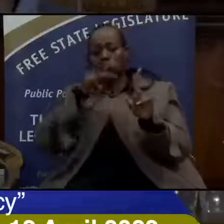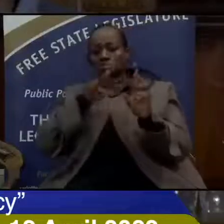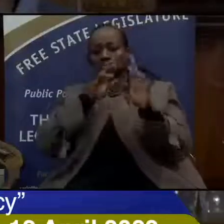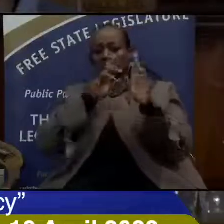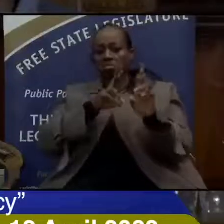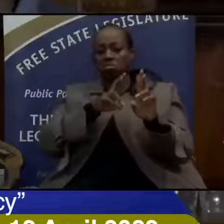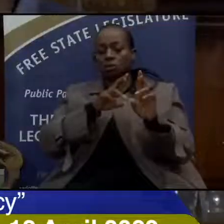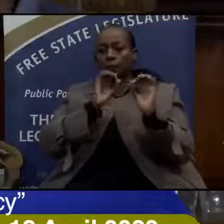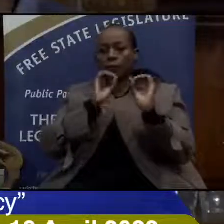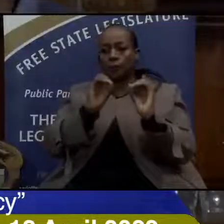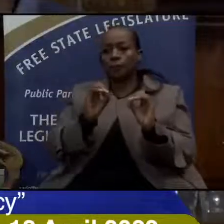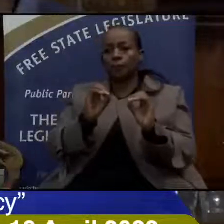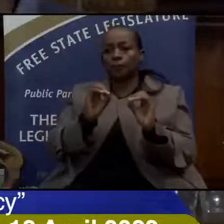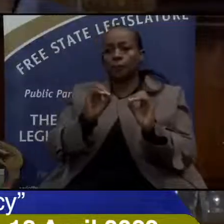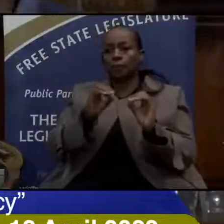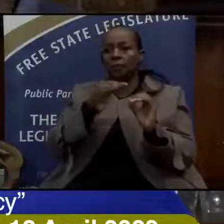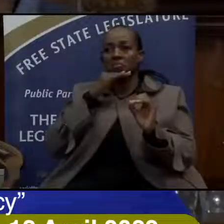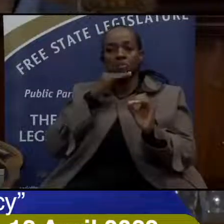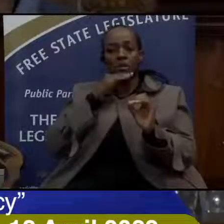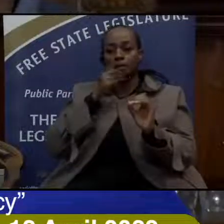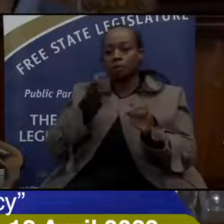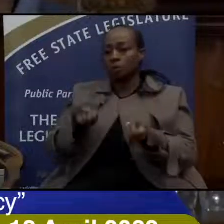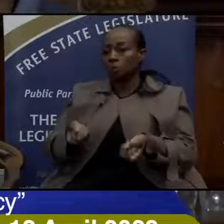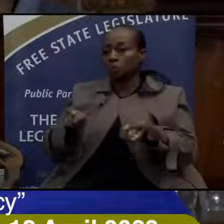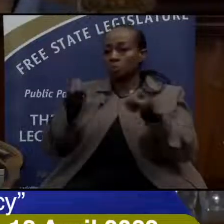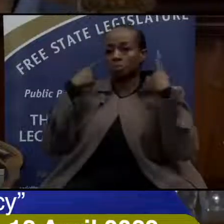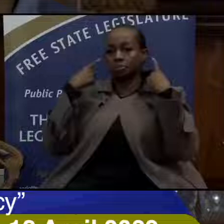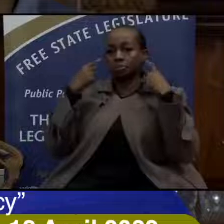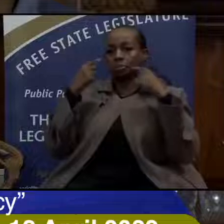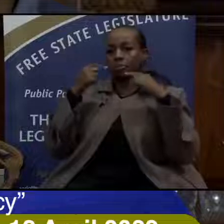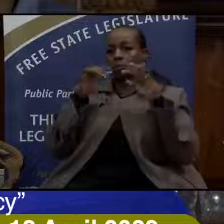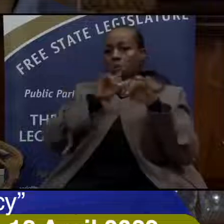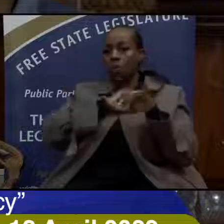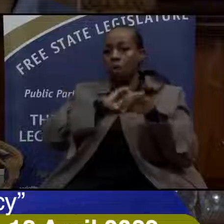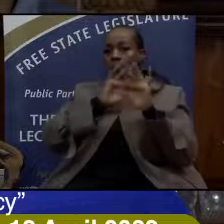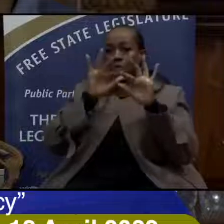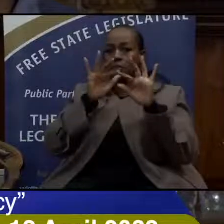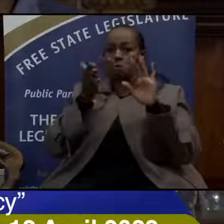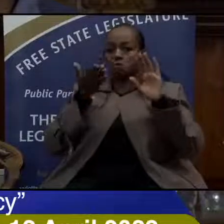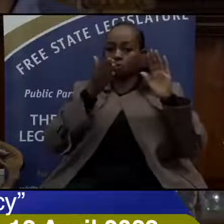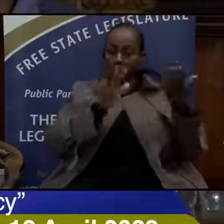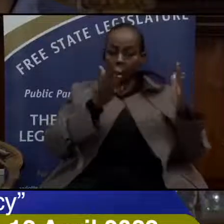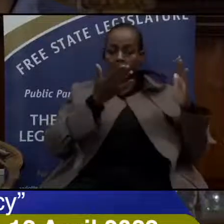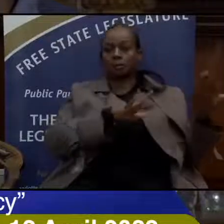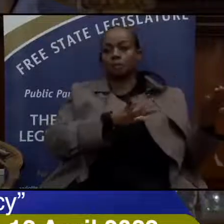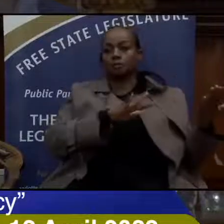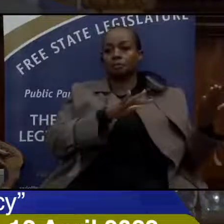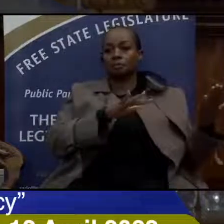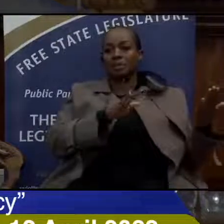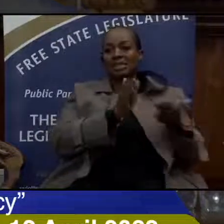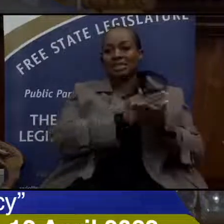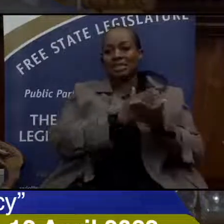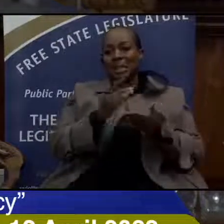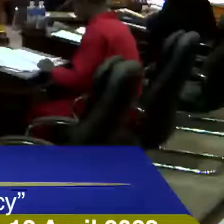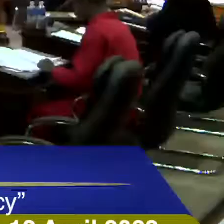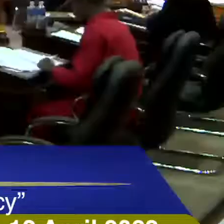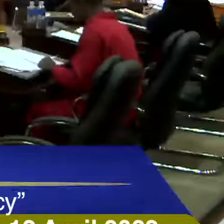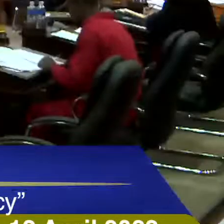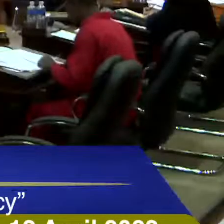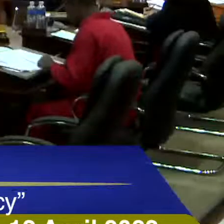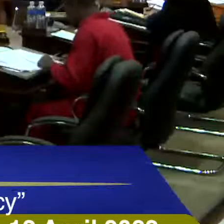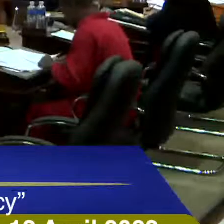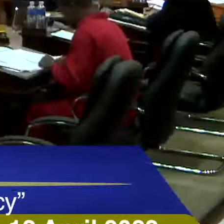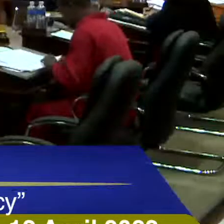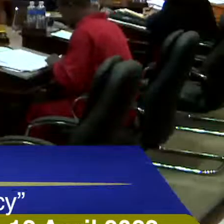country, you don't understand that many people have died. And some of them even said their